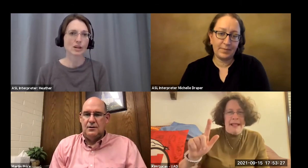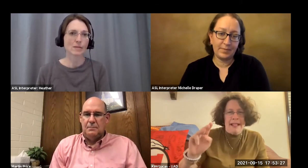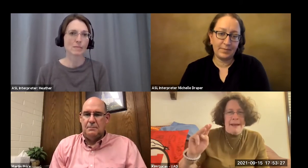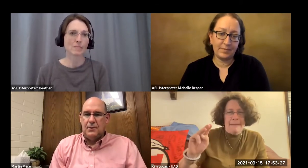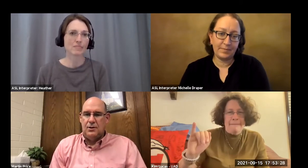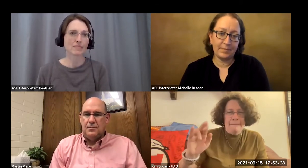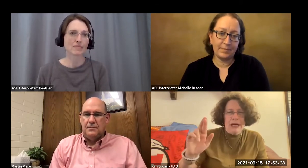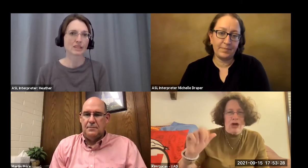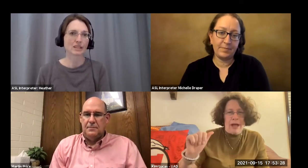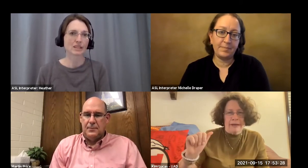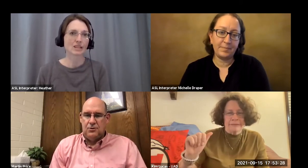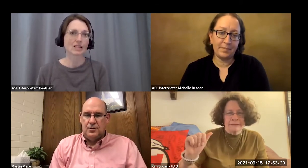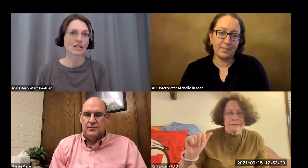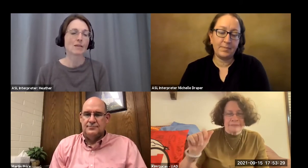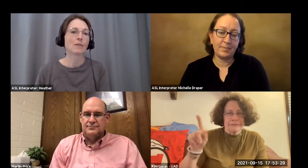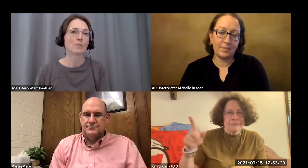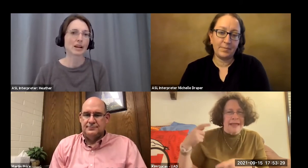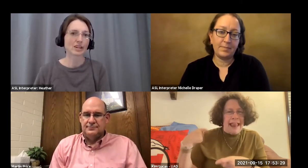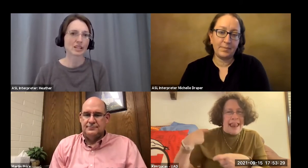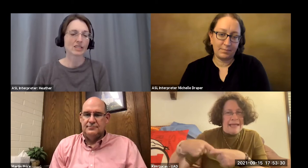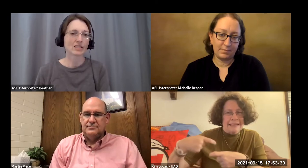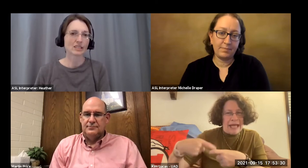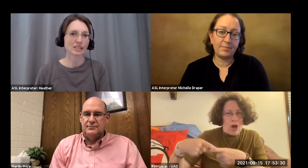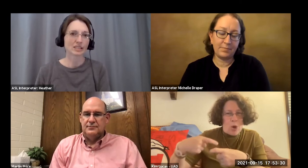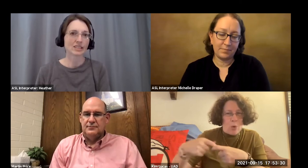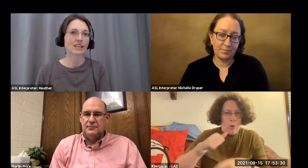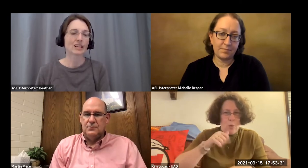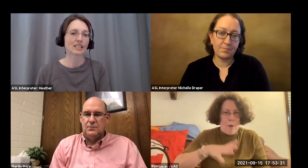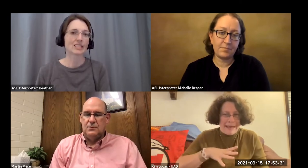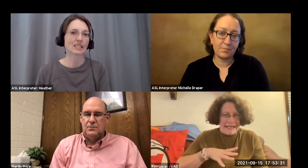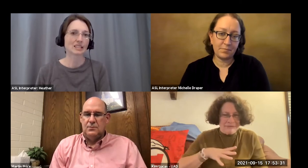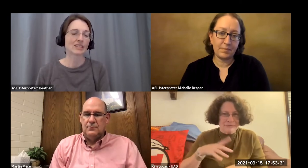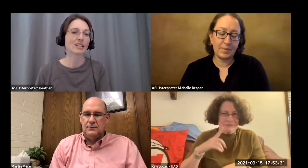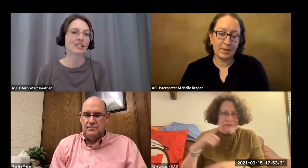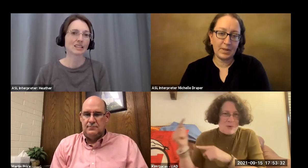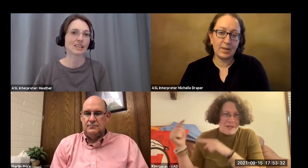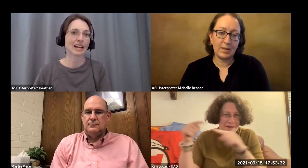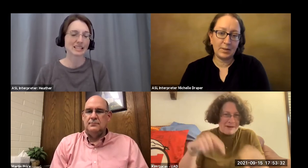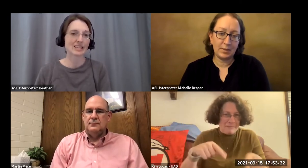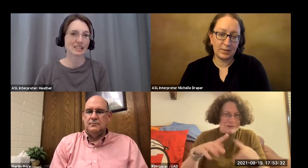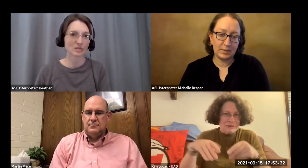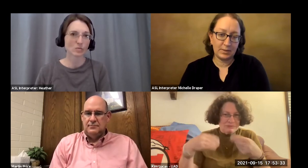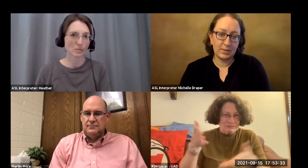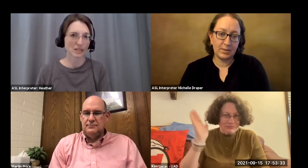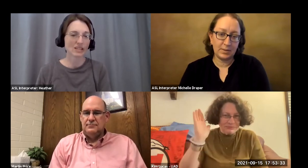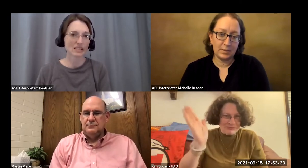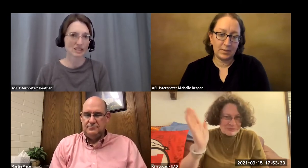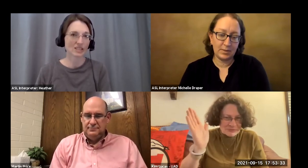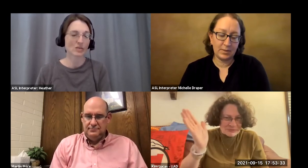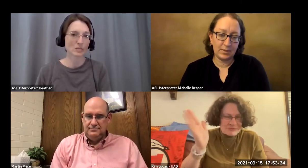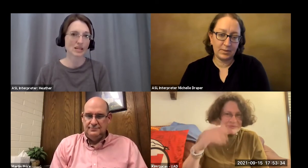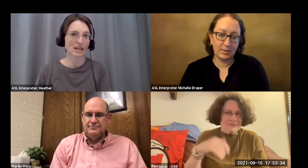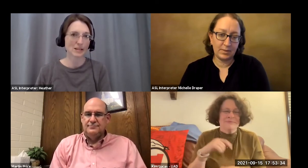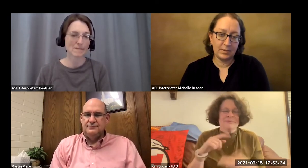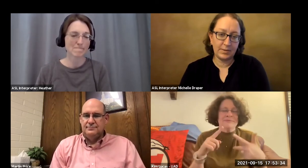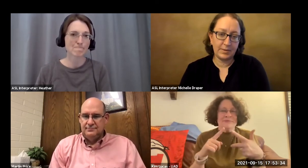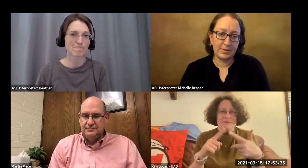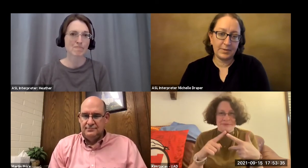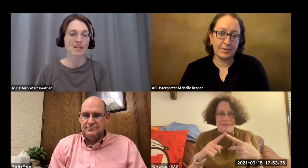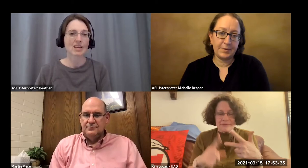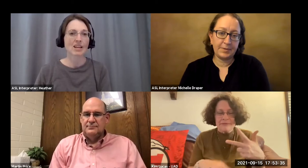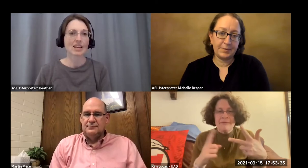is from Melmyra. It's a Latina woman is going to be